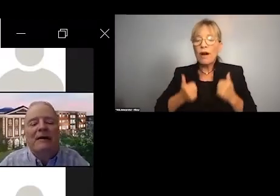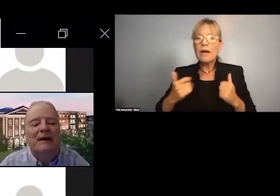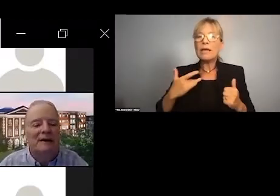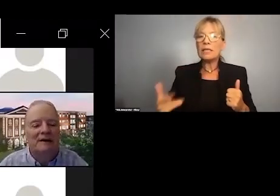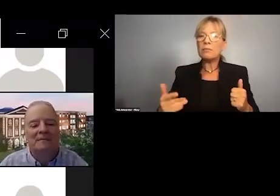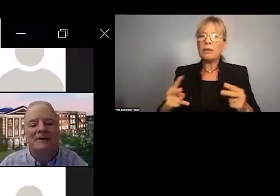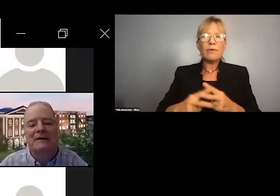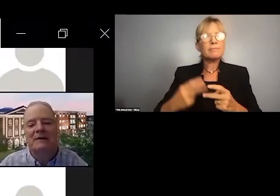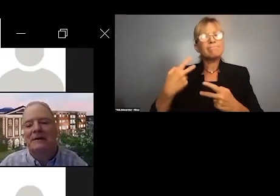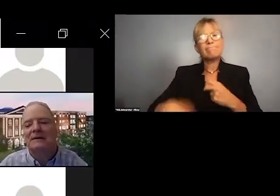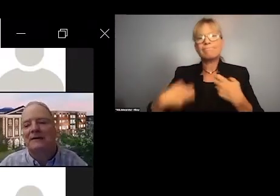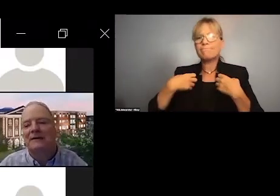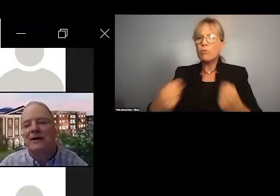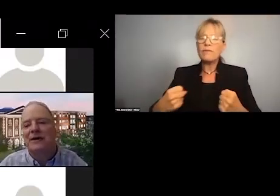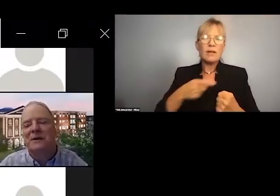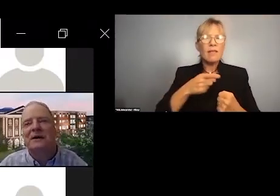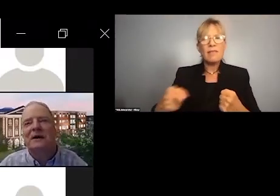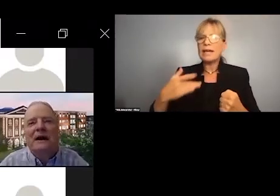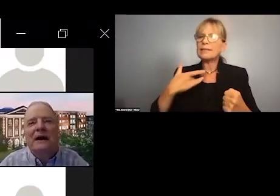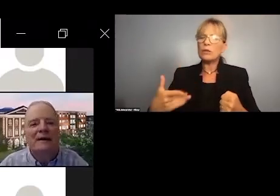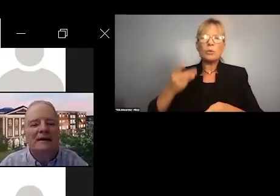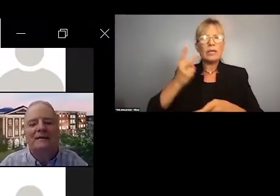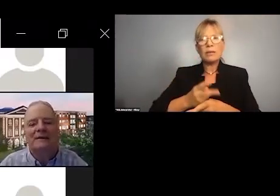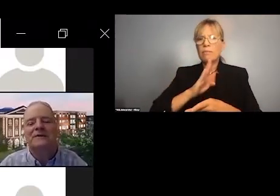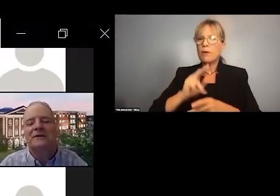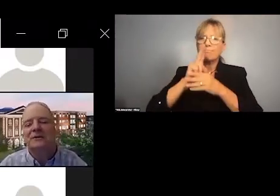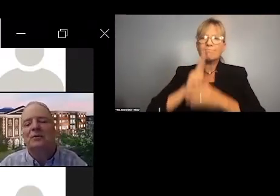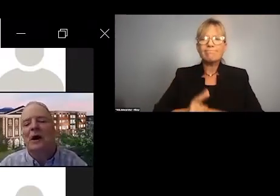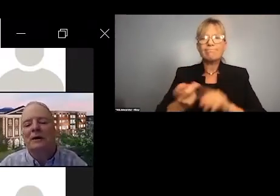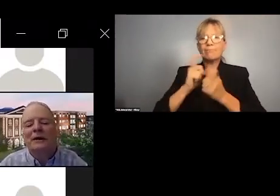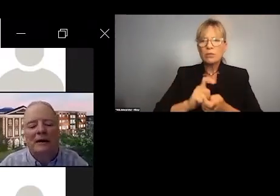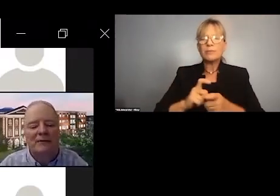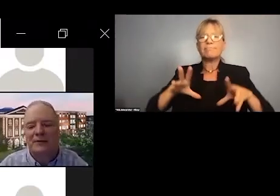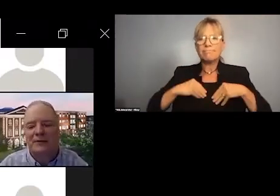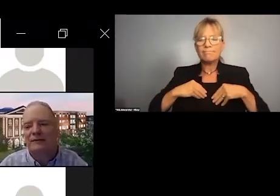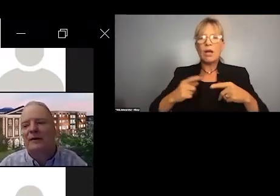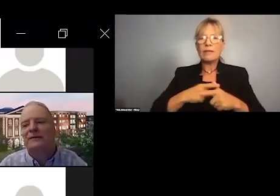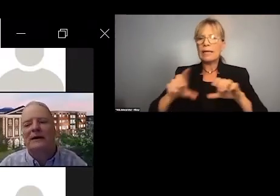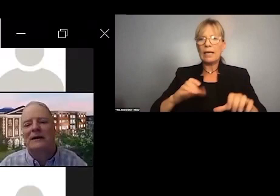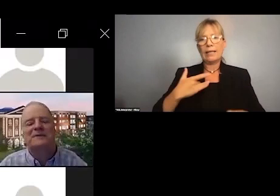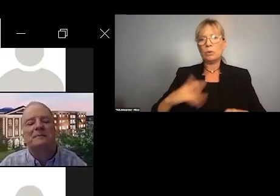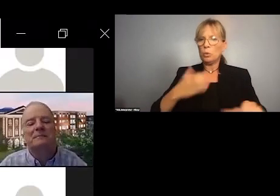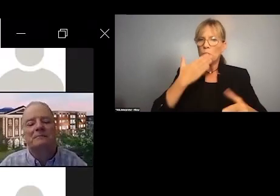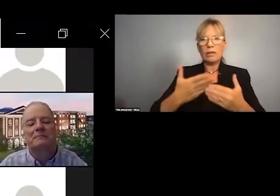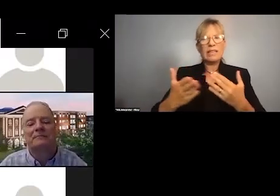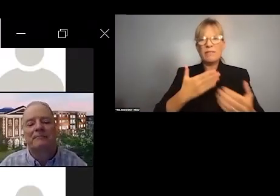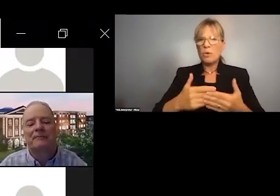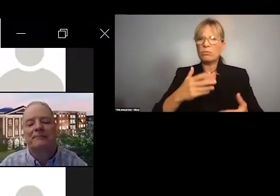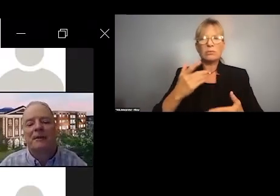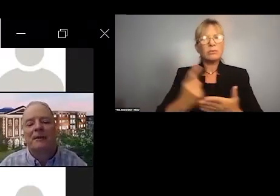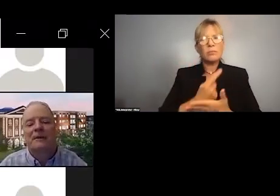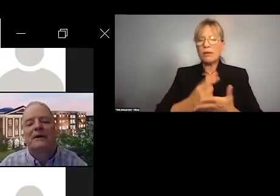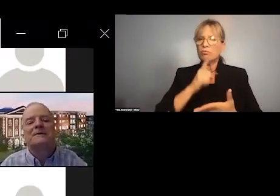very resilient. They tend to maintain their adjustment, and they tend to do well even through difficult